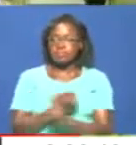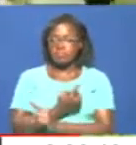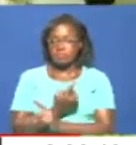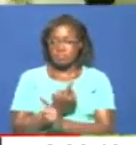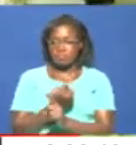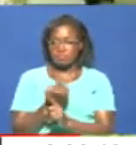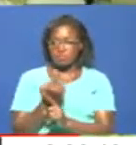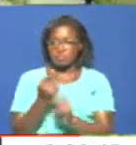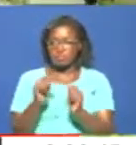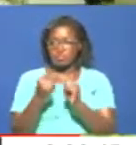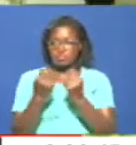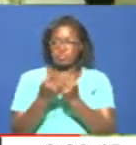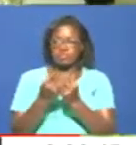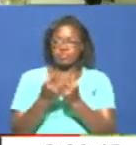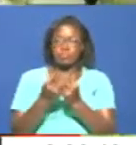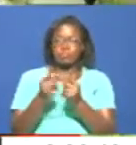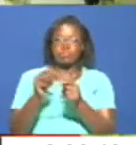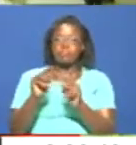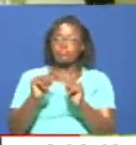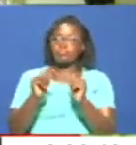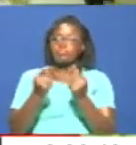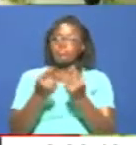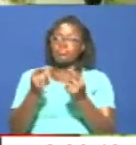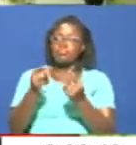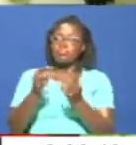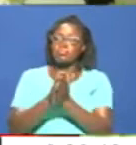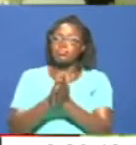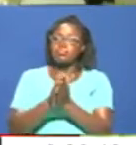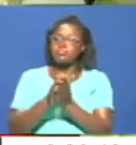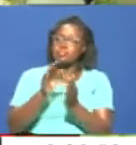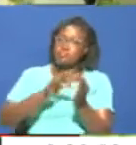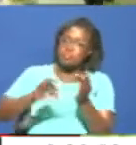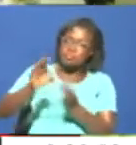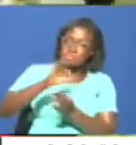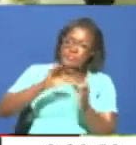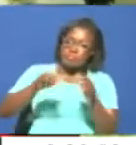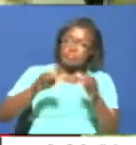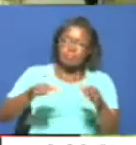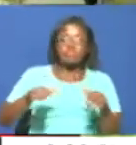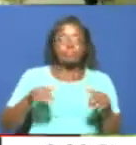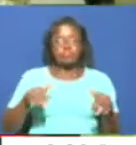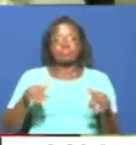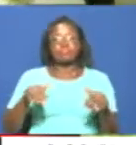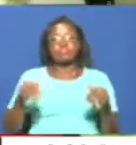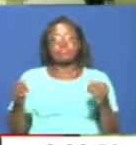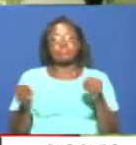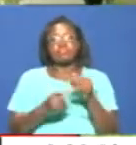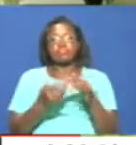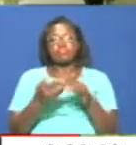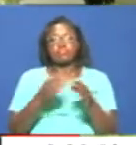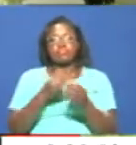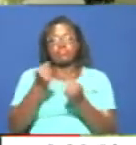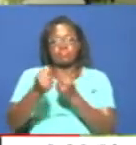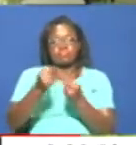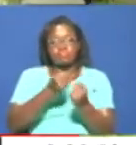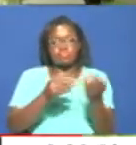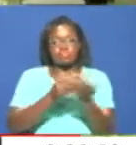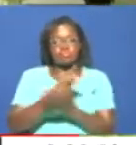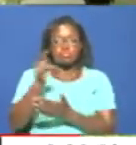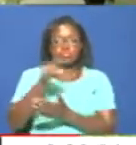Agriculture and Food Authority has called on avocado farmers to wait at least a month before harvesting in order to ensure that Kenya